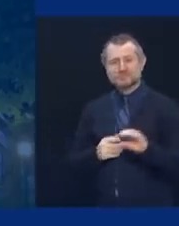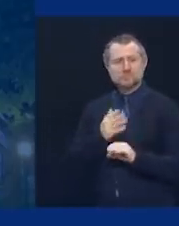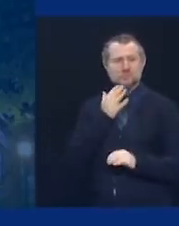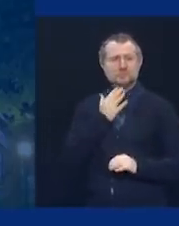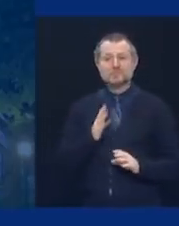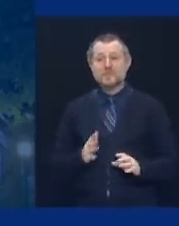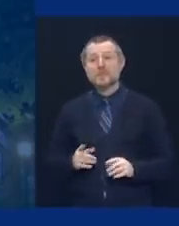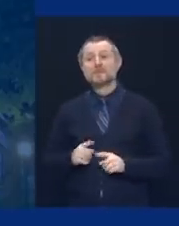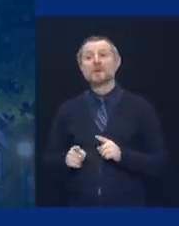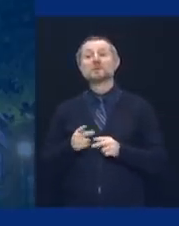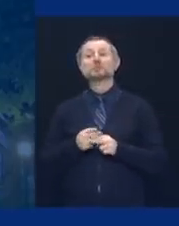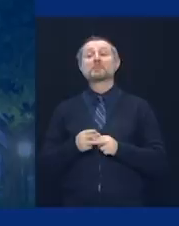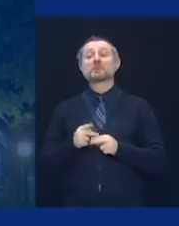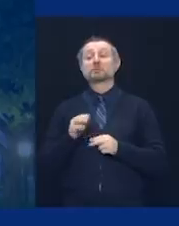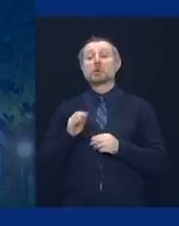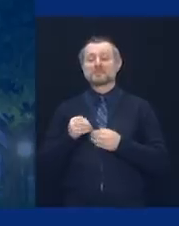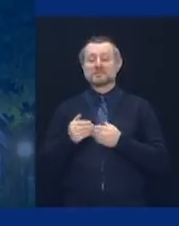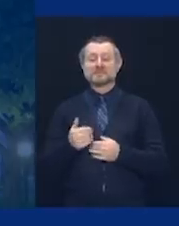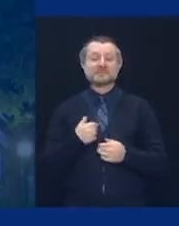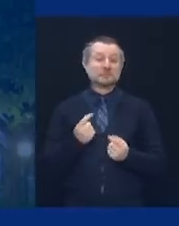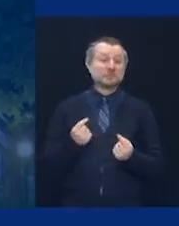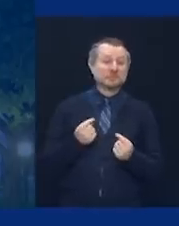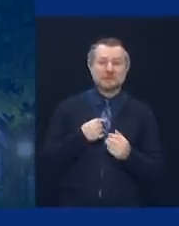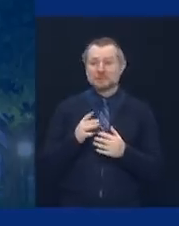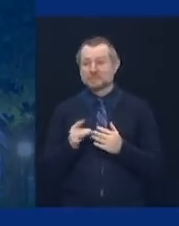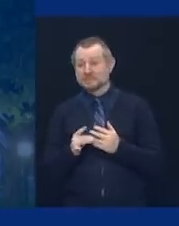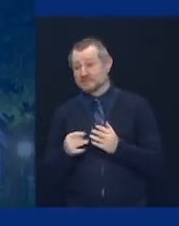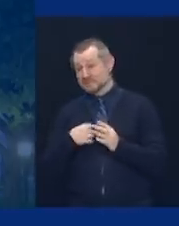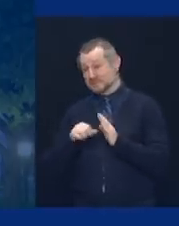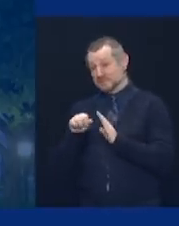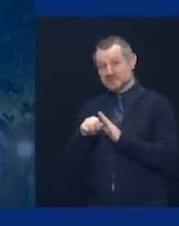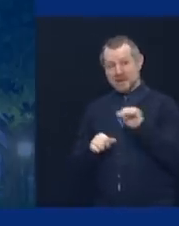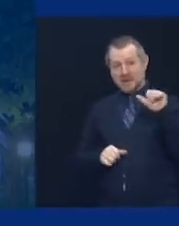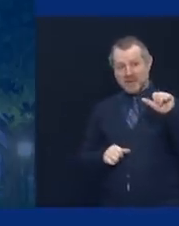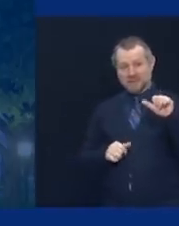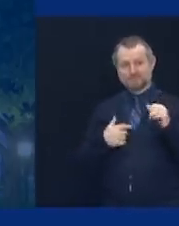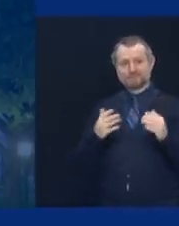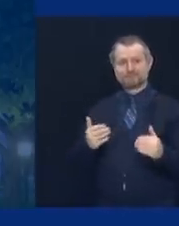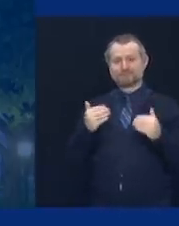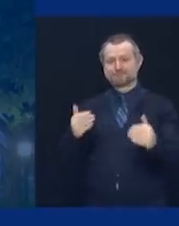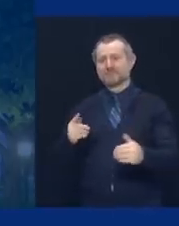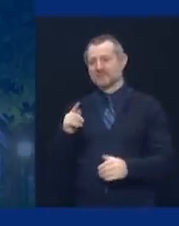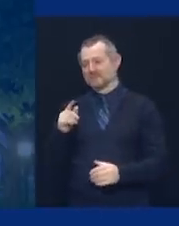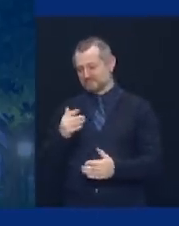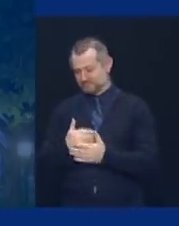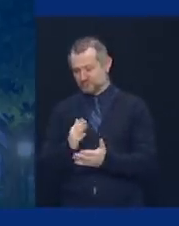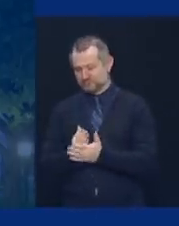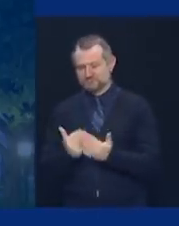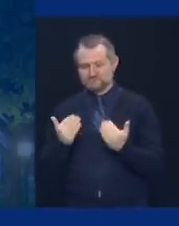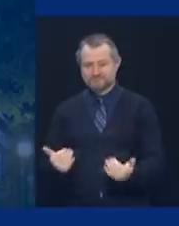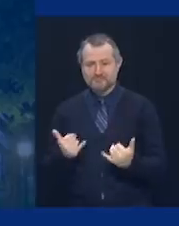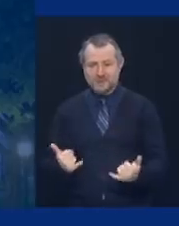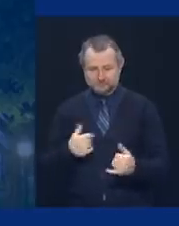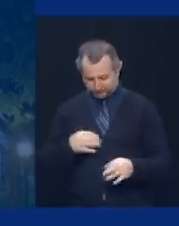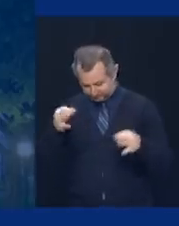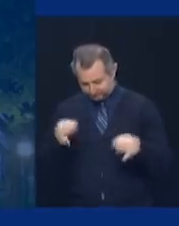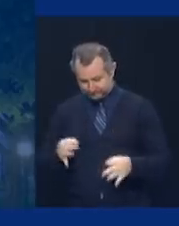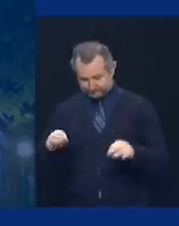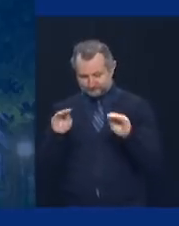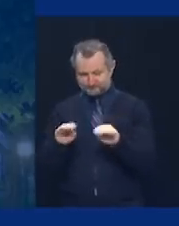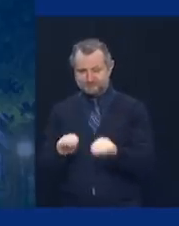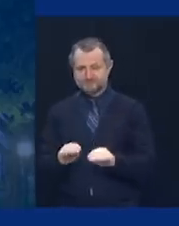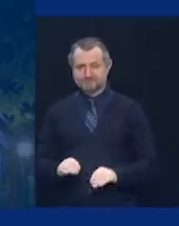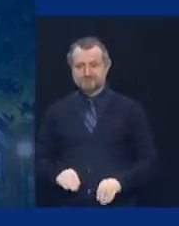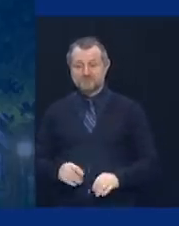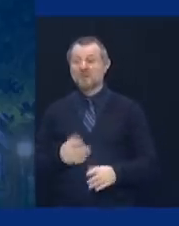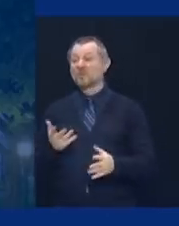fiscal issues. Option A is to do the budget now. Do a tax increase and do